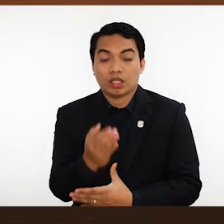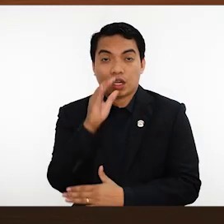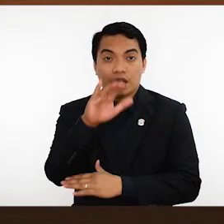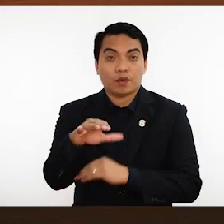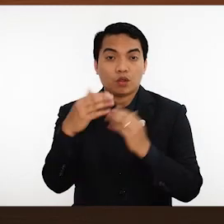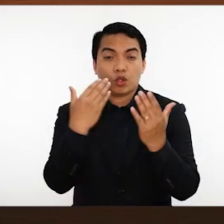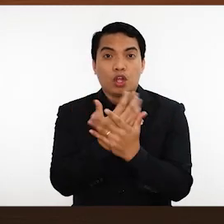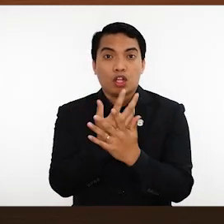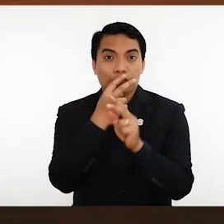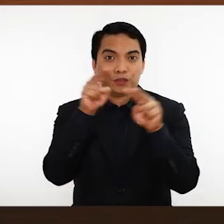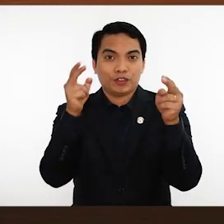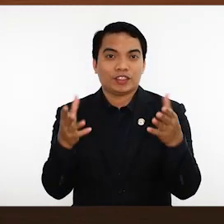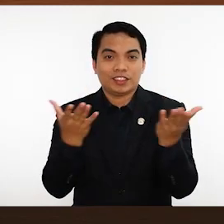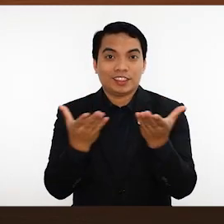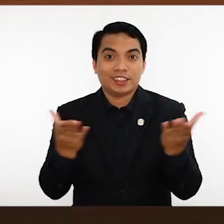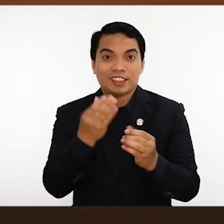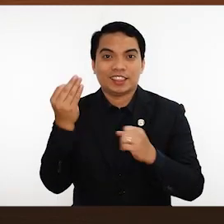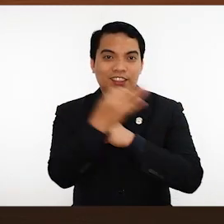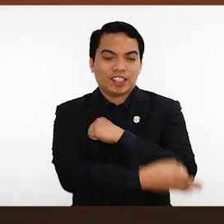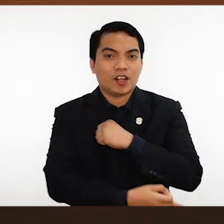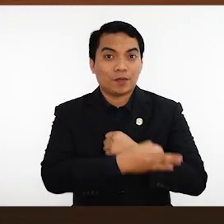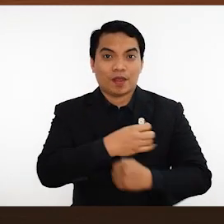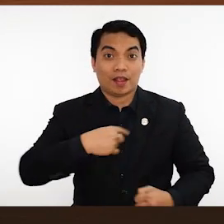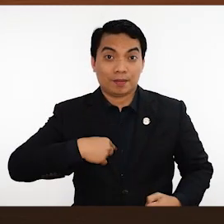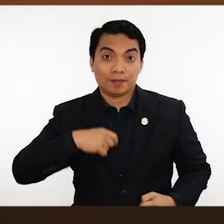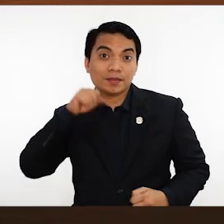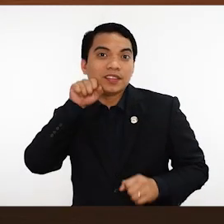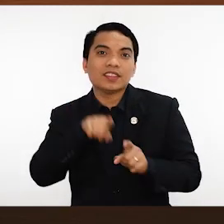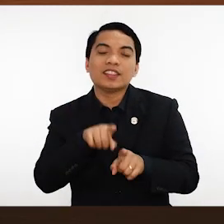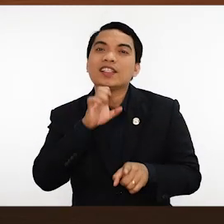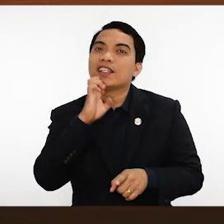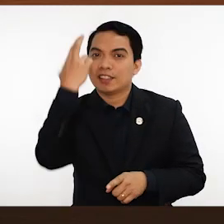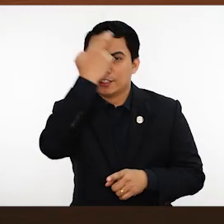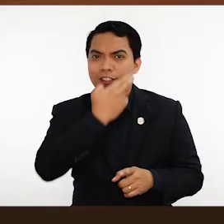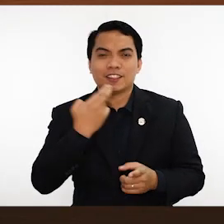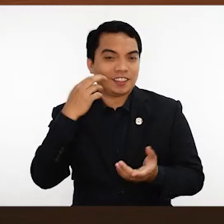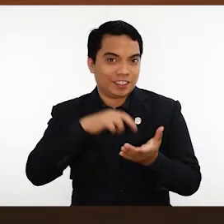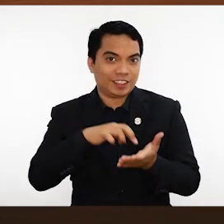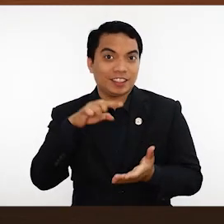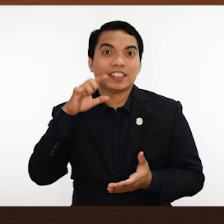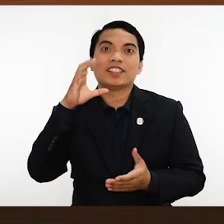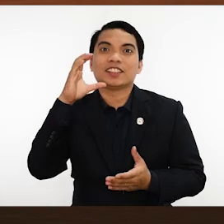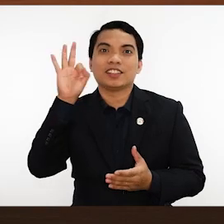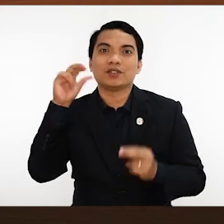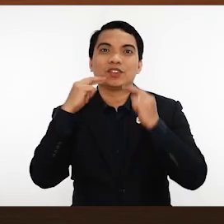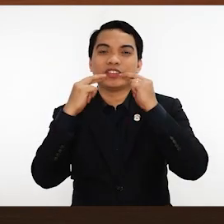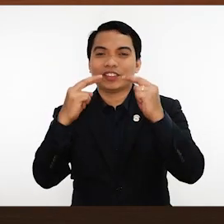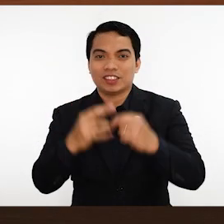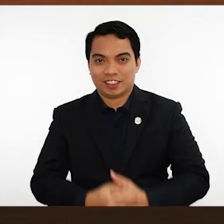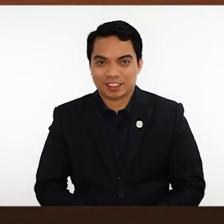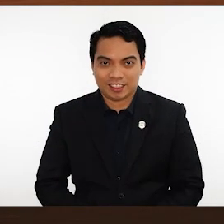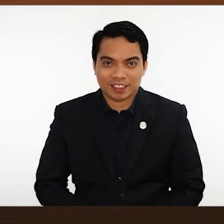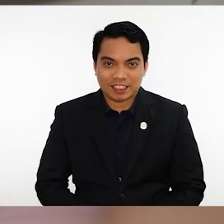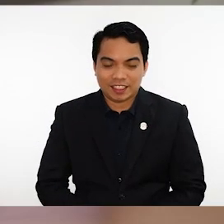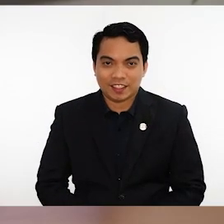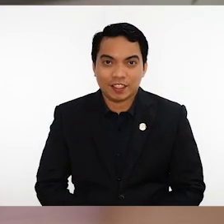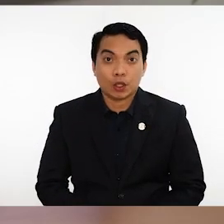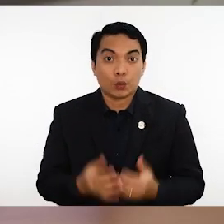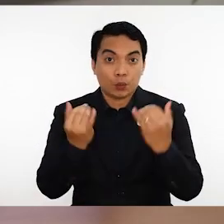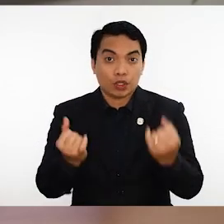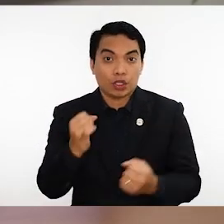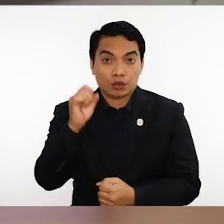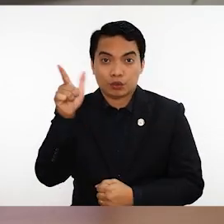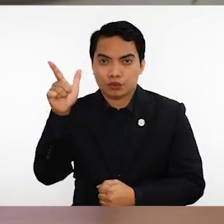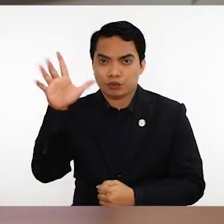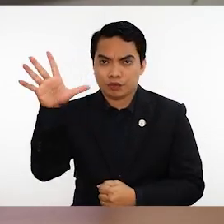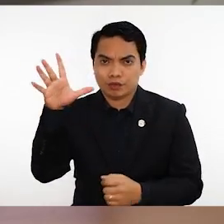Good afternoon to all of our viewers here and abroad. I'm Sister Ella Ronquillo and this is CFO News.